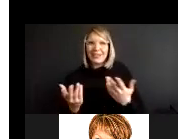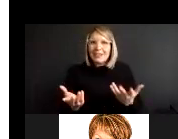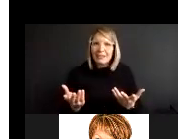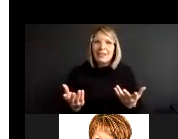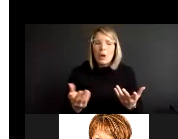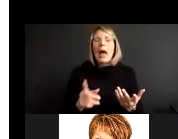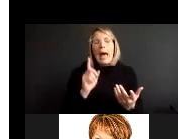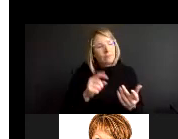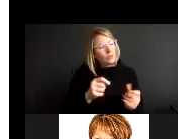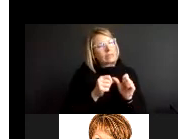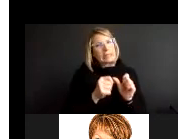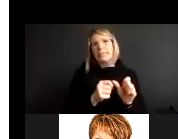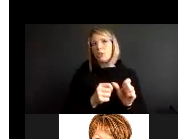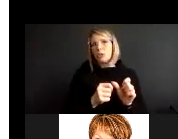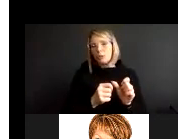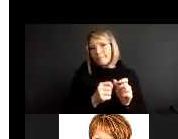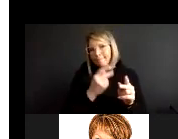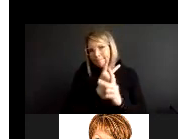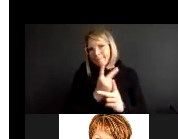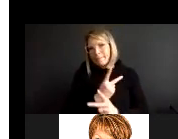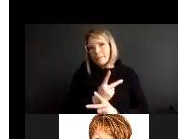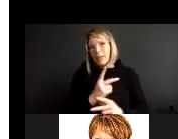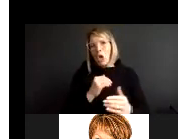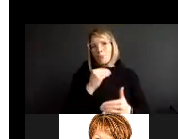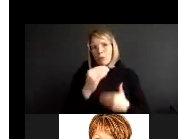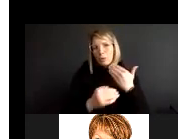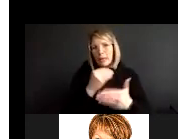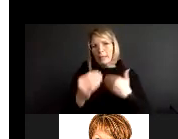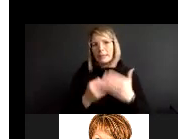those procedural kind of protections into the process as much as we can.